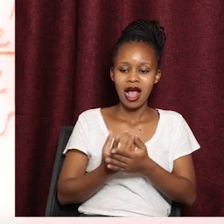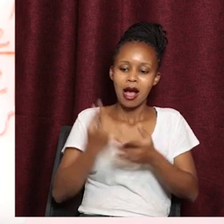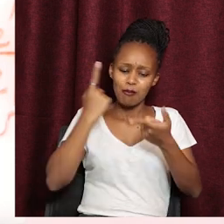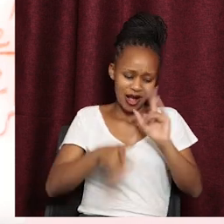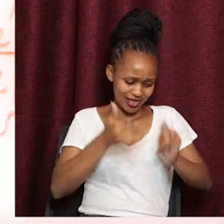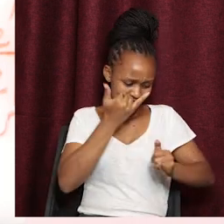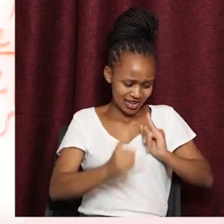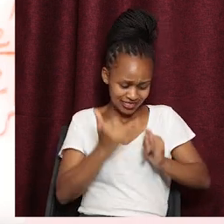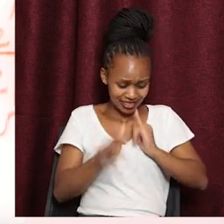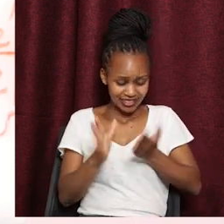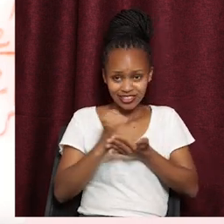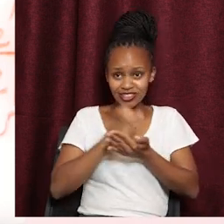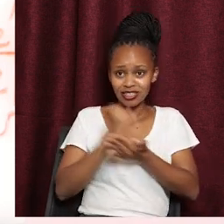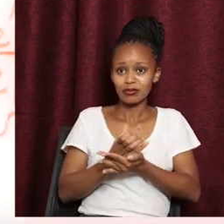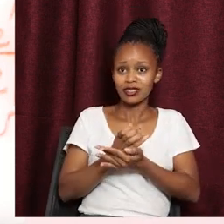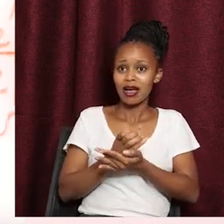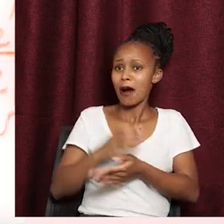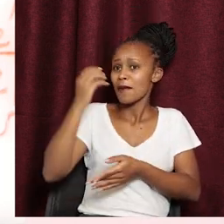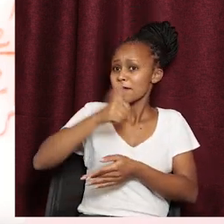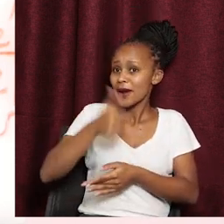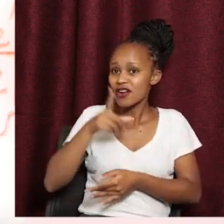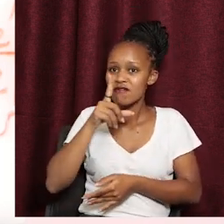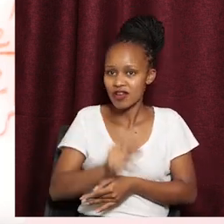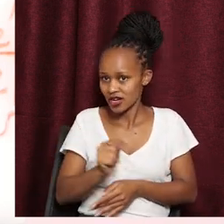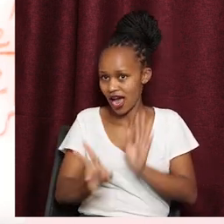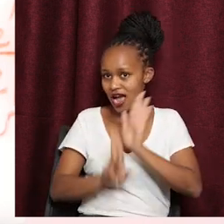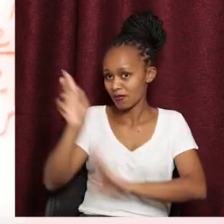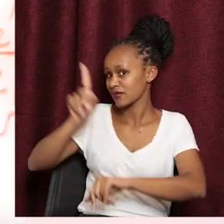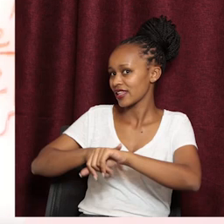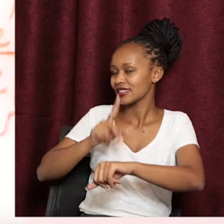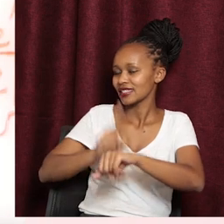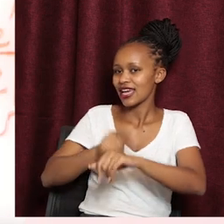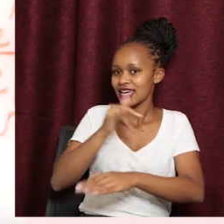It is not over until it is over.